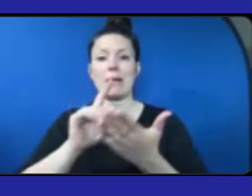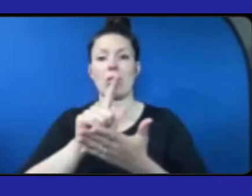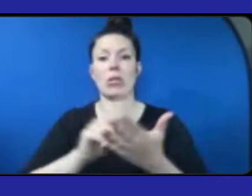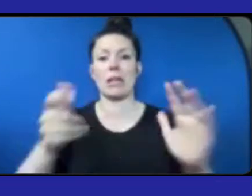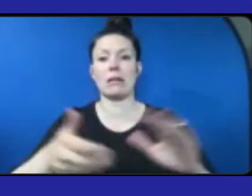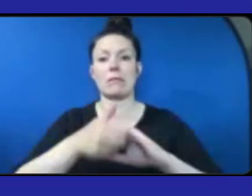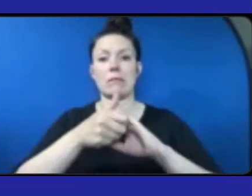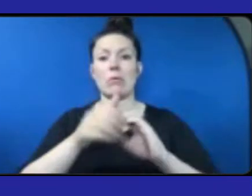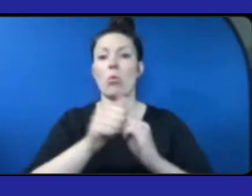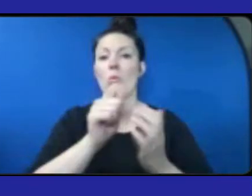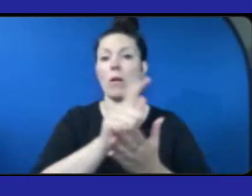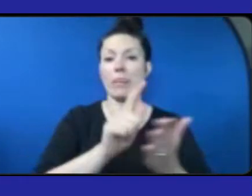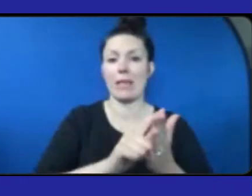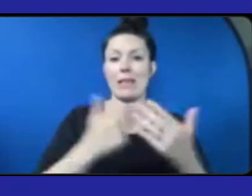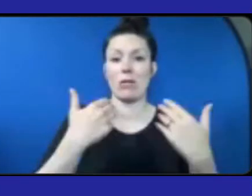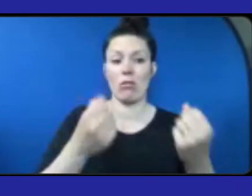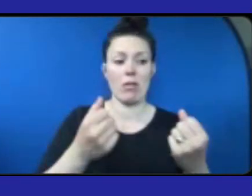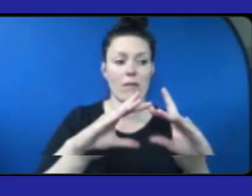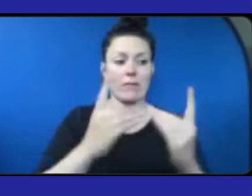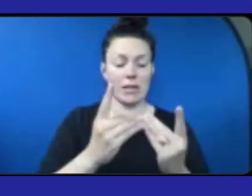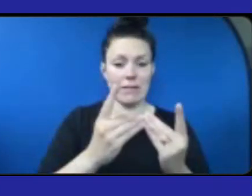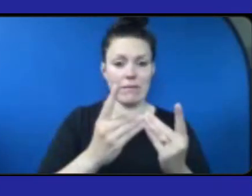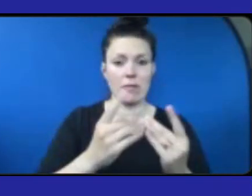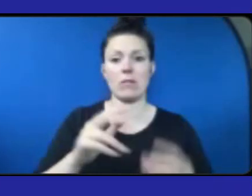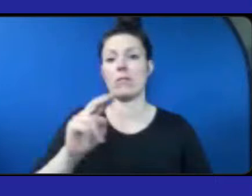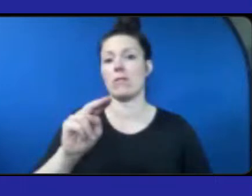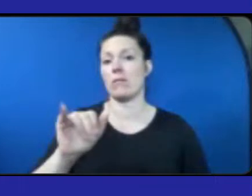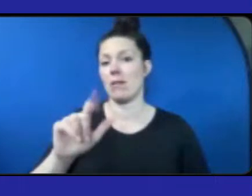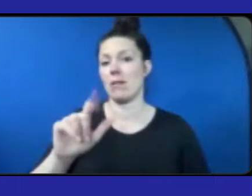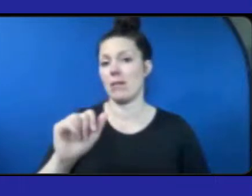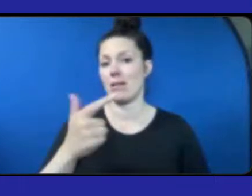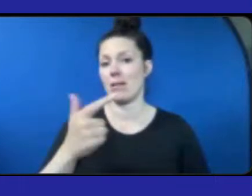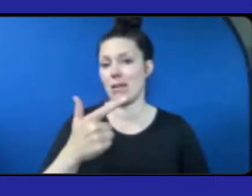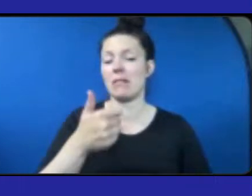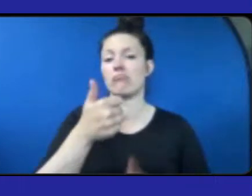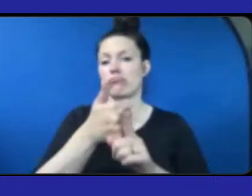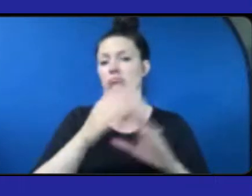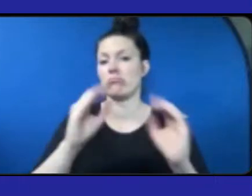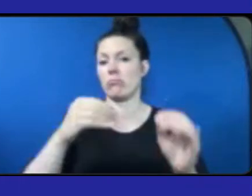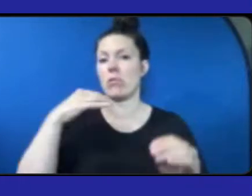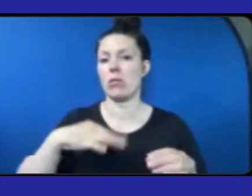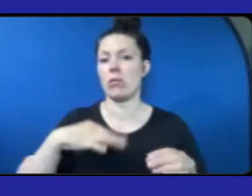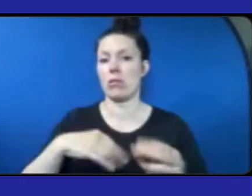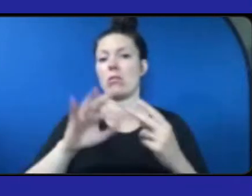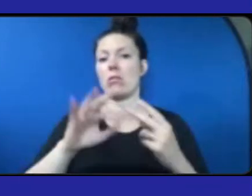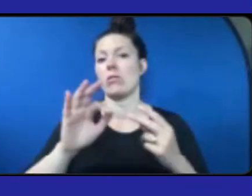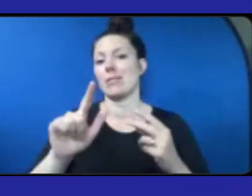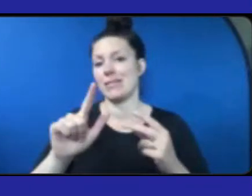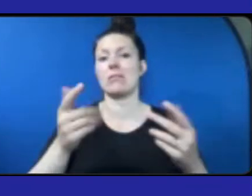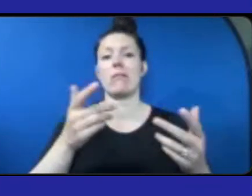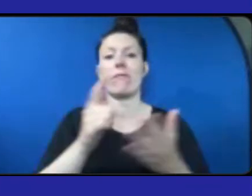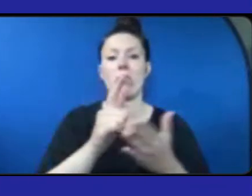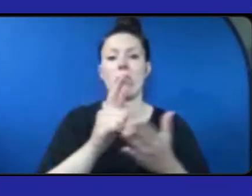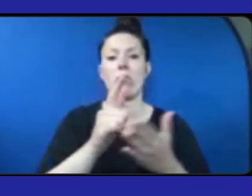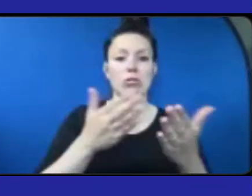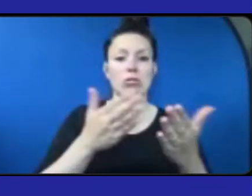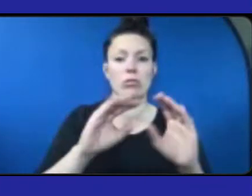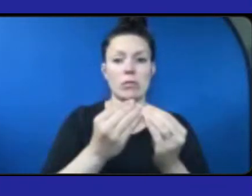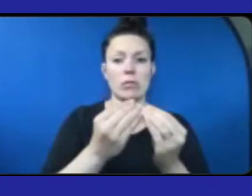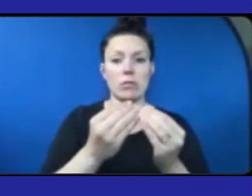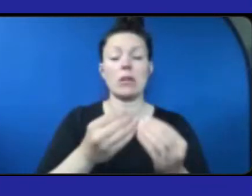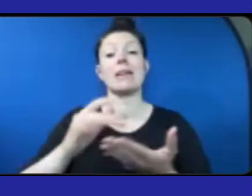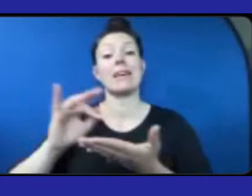Legal Health Division of Nilag. Nilag is a nonprofit civil legal services organization, and medical